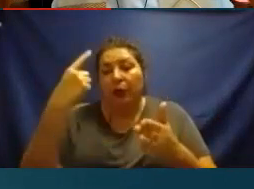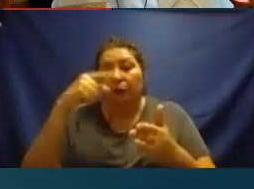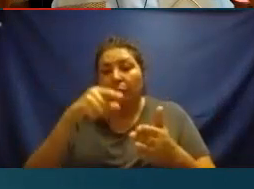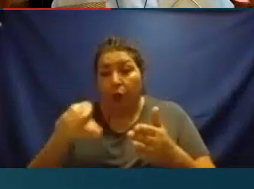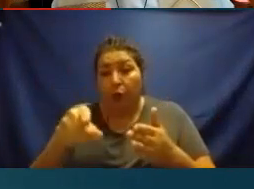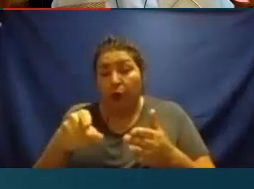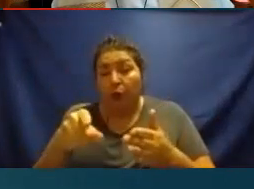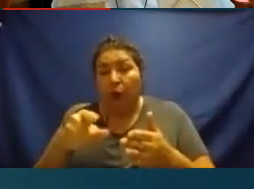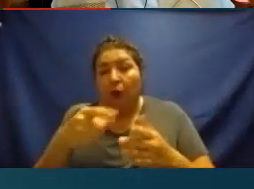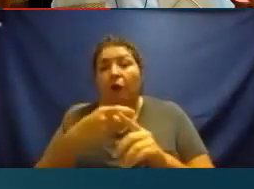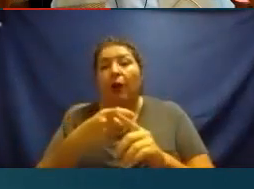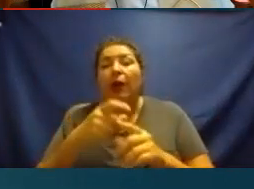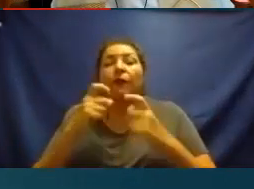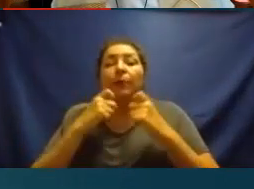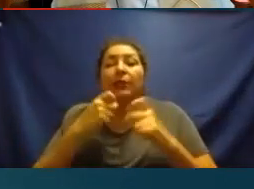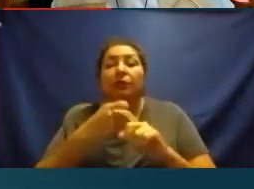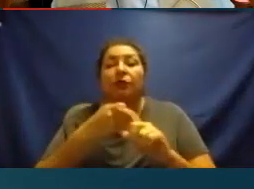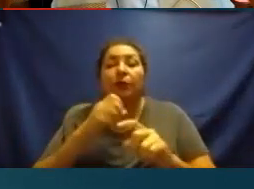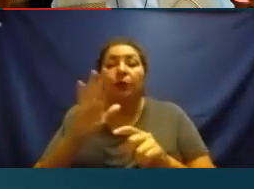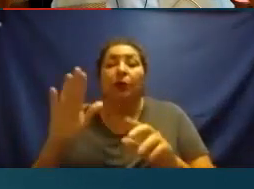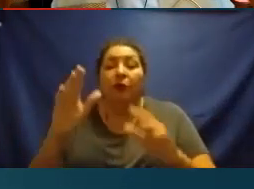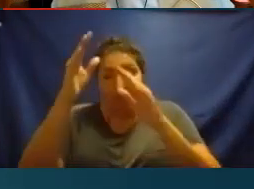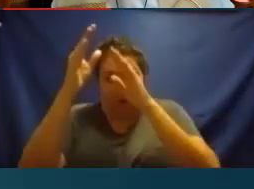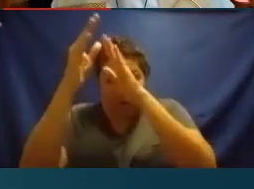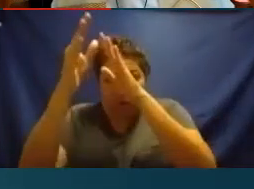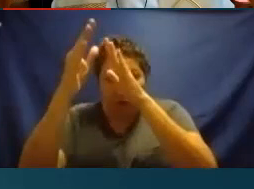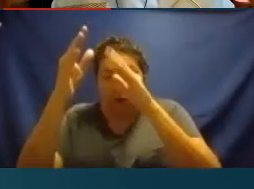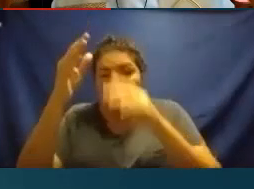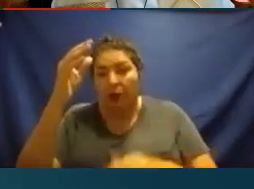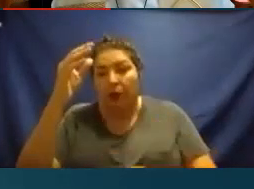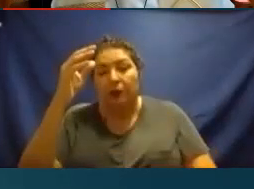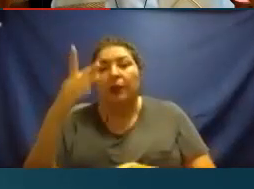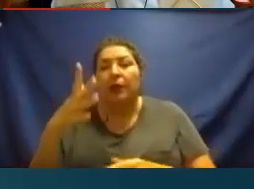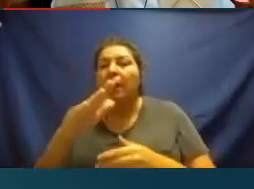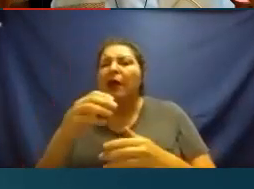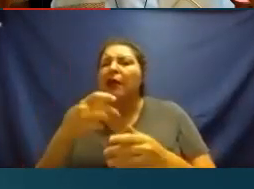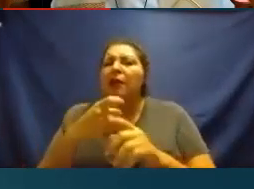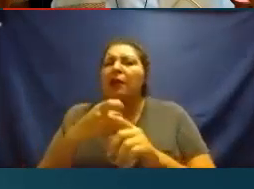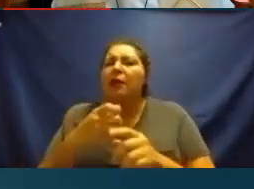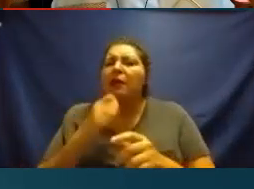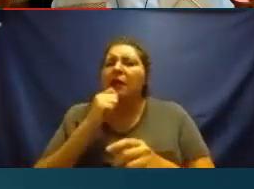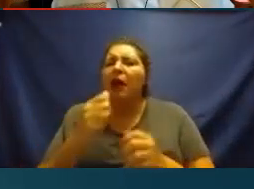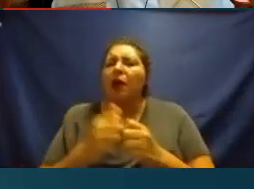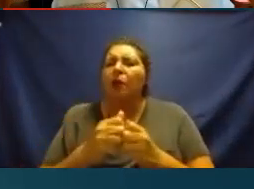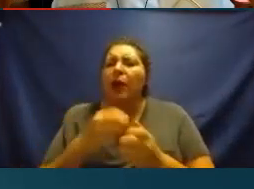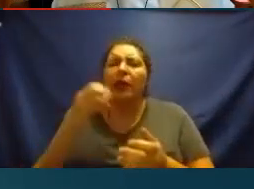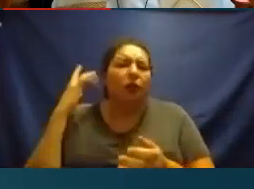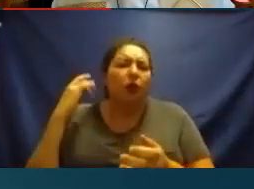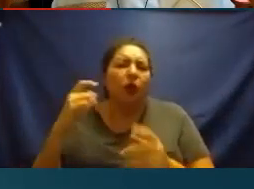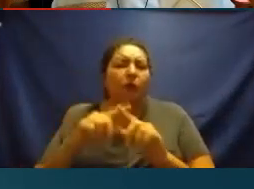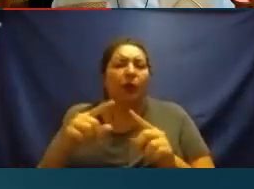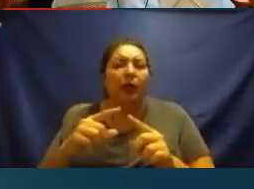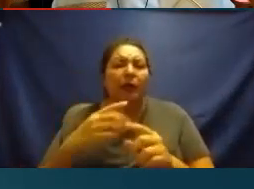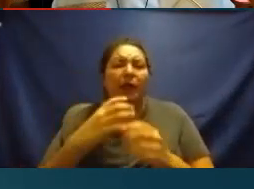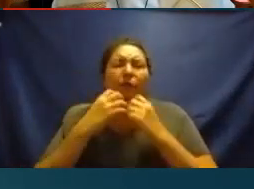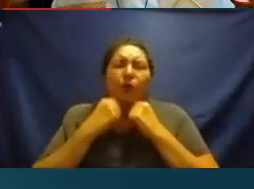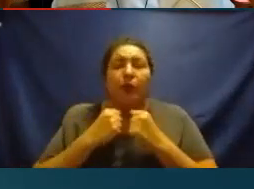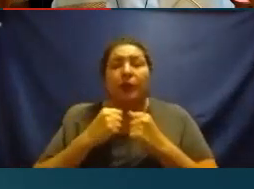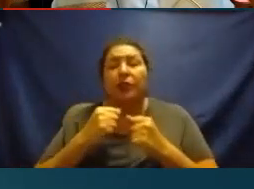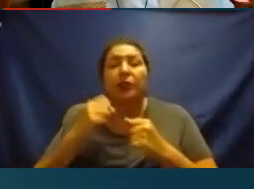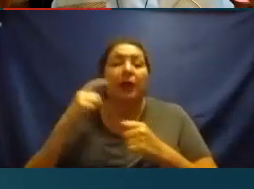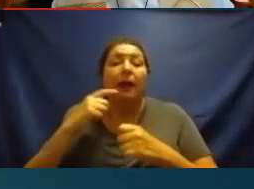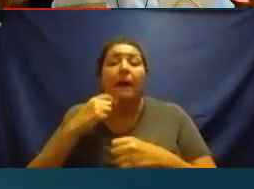forefathers, not with perishable things such as silver or gold, but with the precious blood of Christ, like that of a